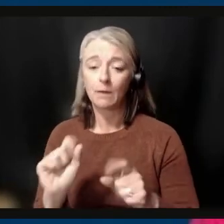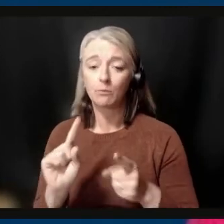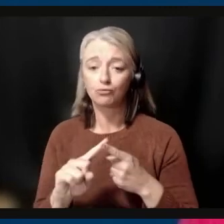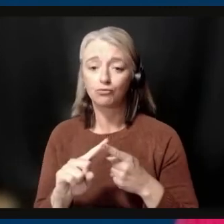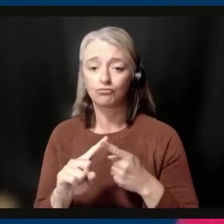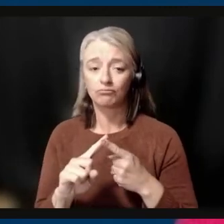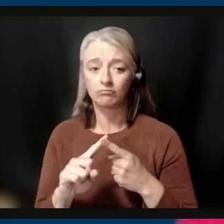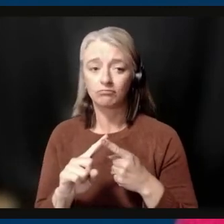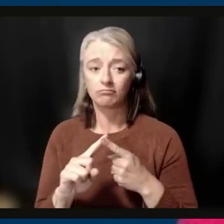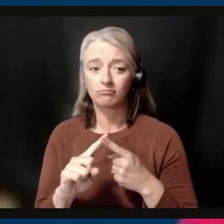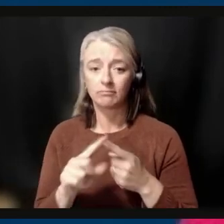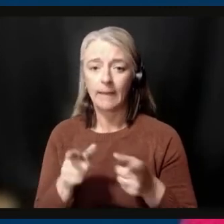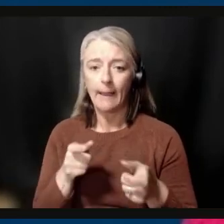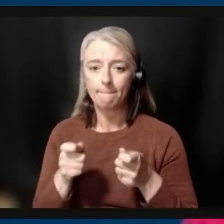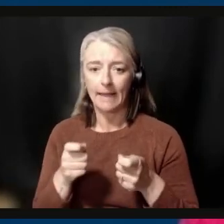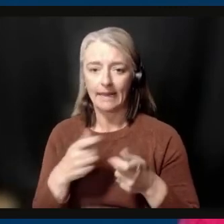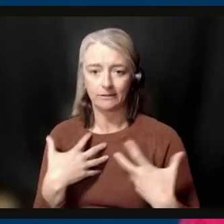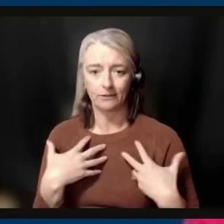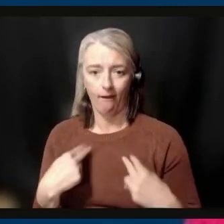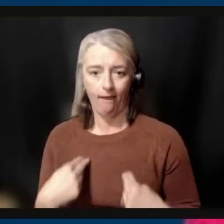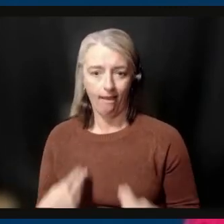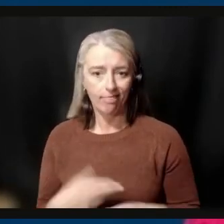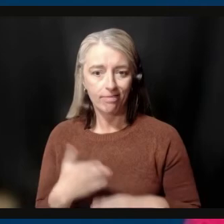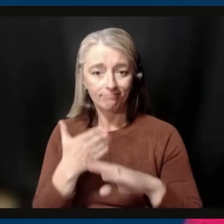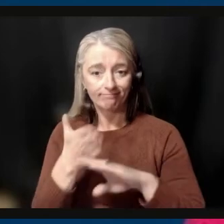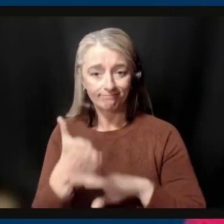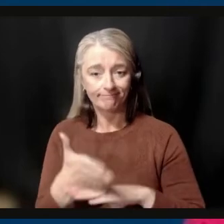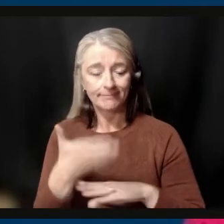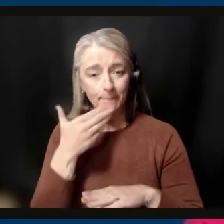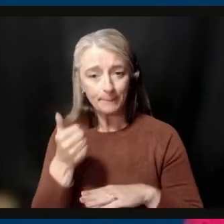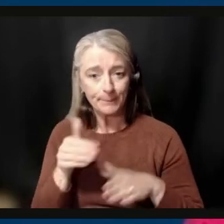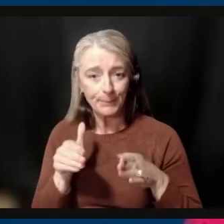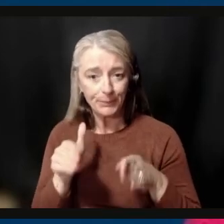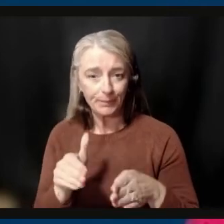health in a better way since she knew